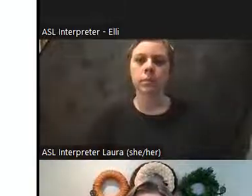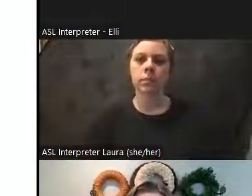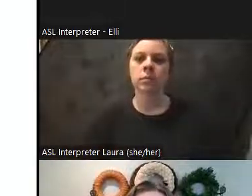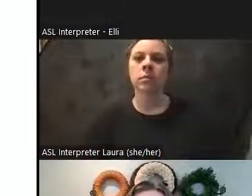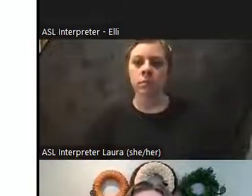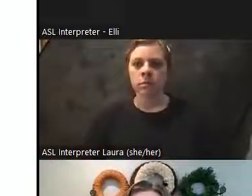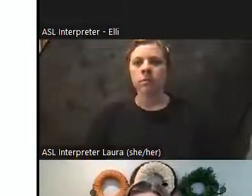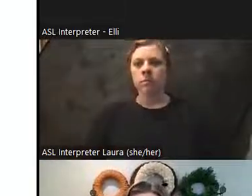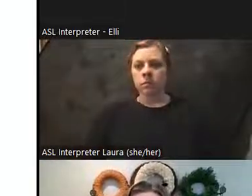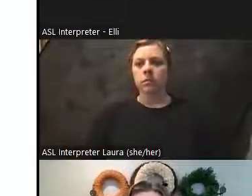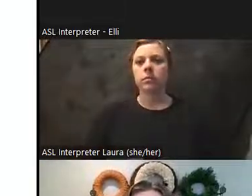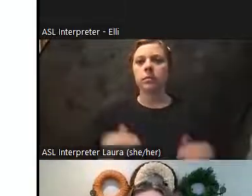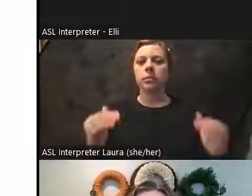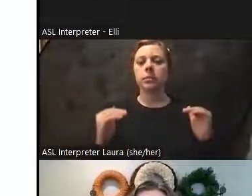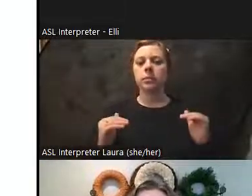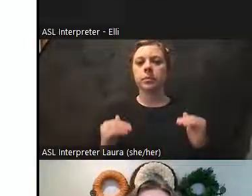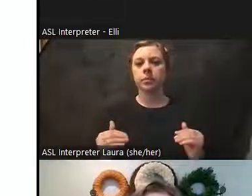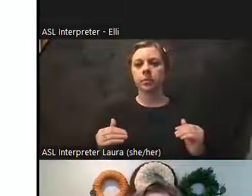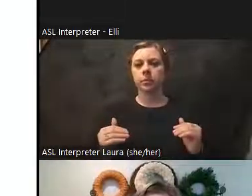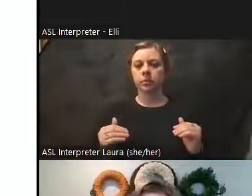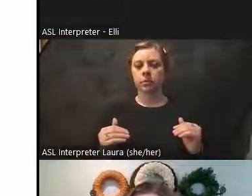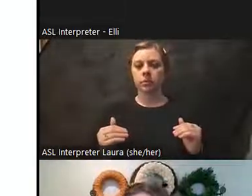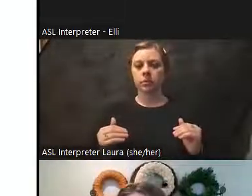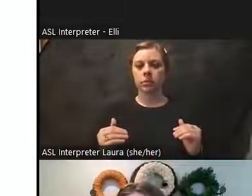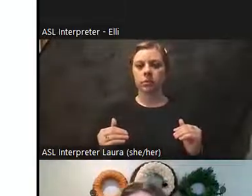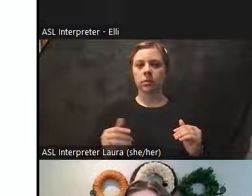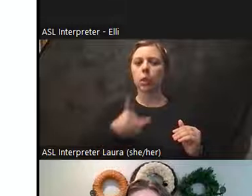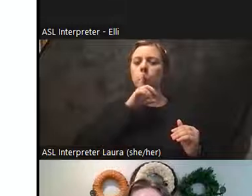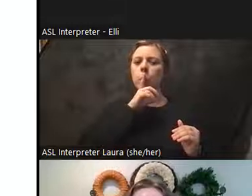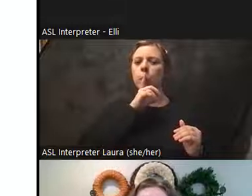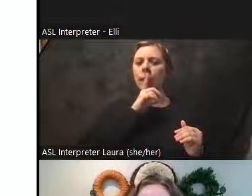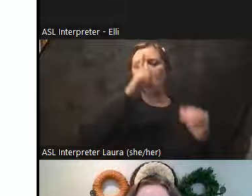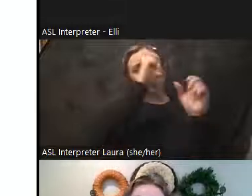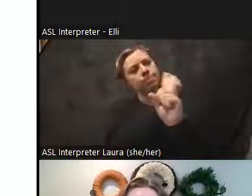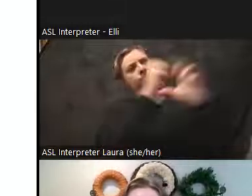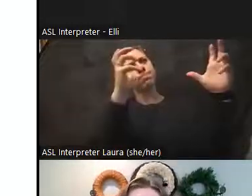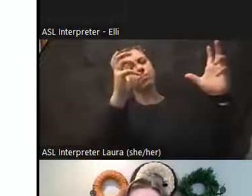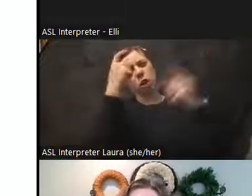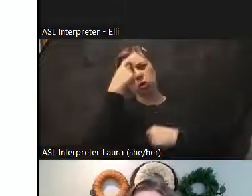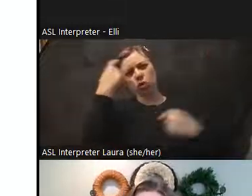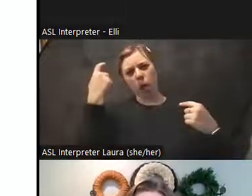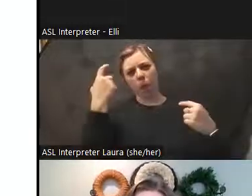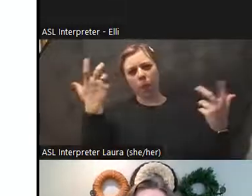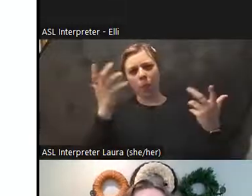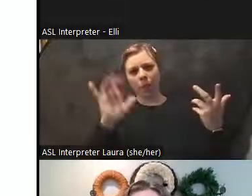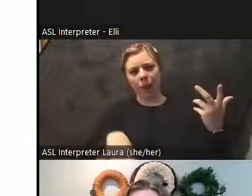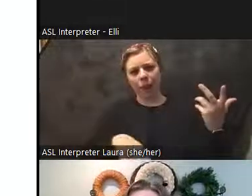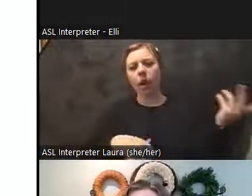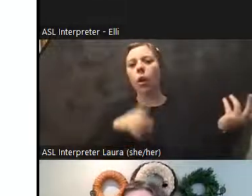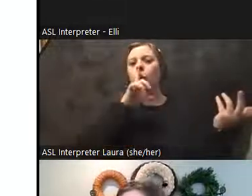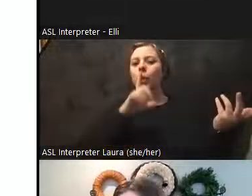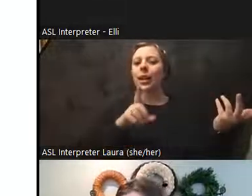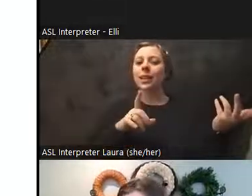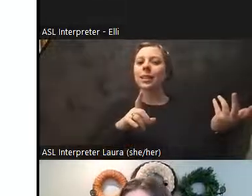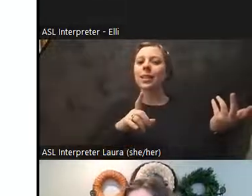Right, so quickly thinking about what is trauma. Trauma is a normal emotional response